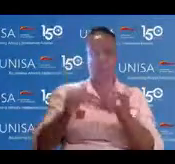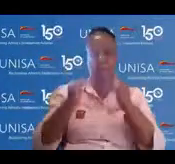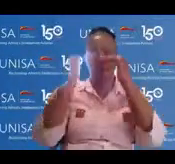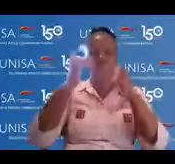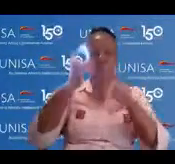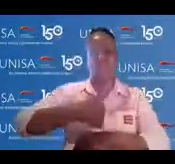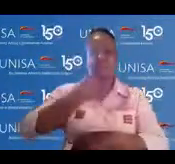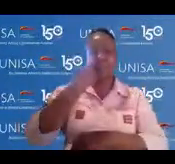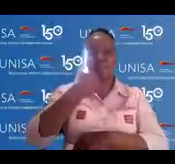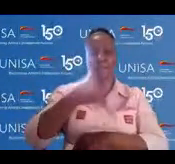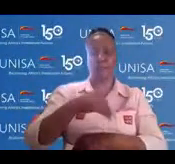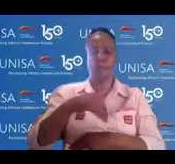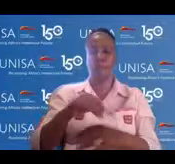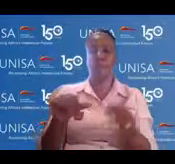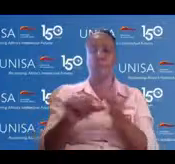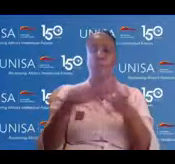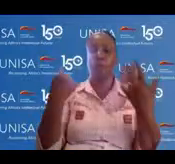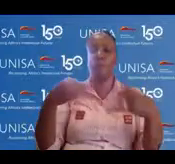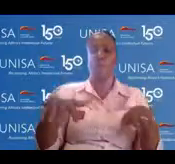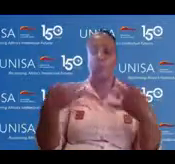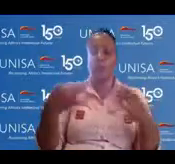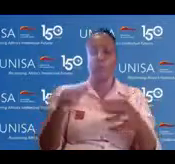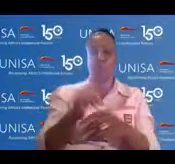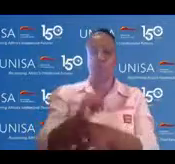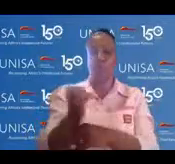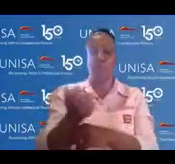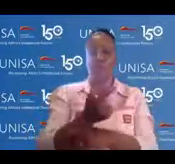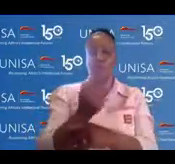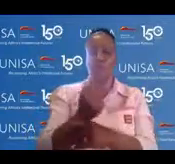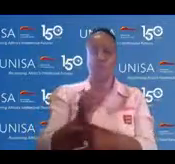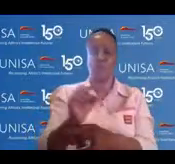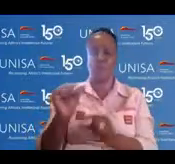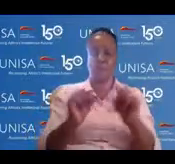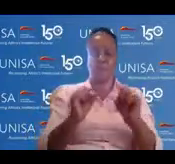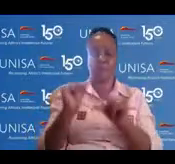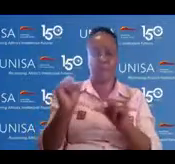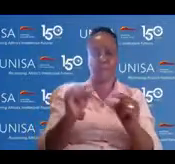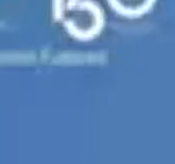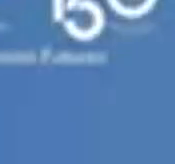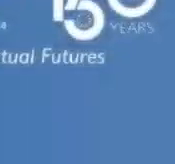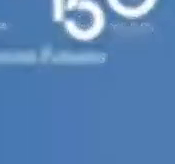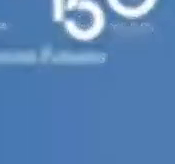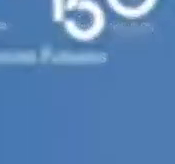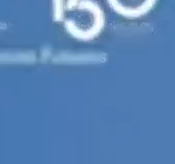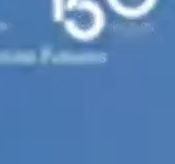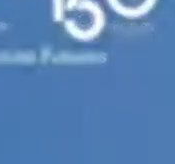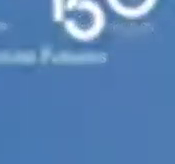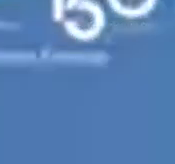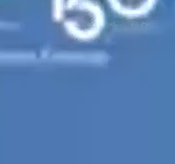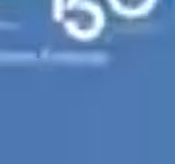important piece of the puzzle. Thank you, and I'll hand back over to Richard and David.